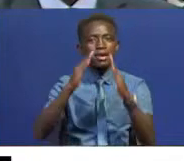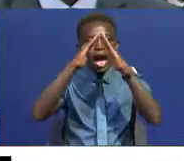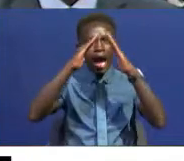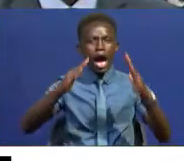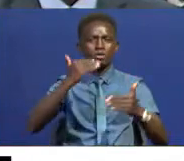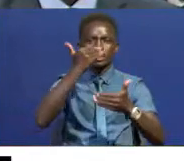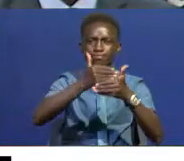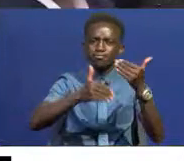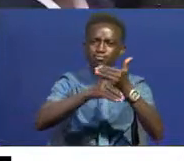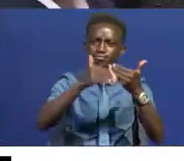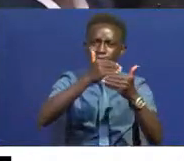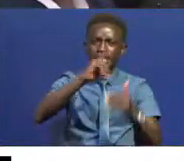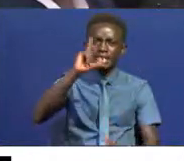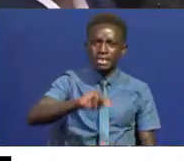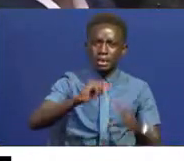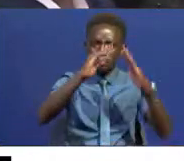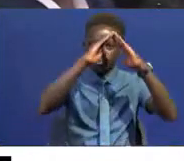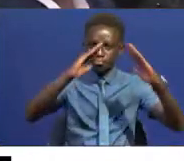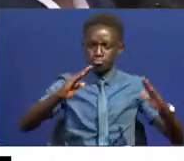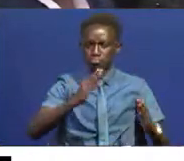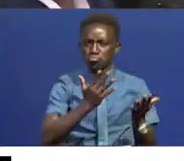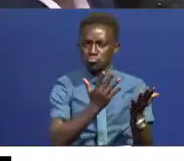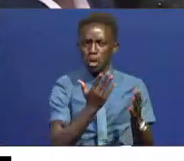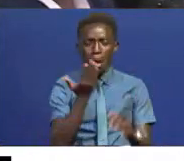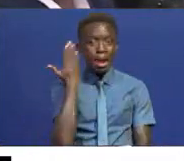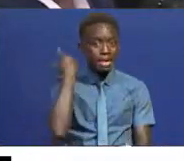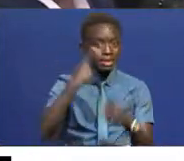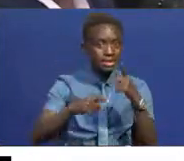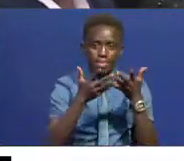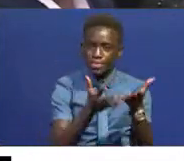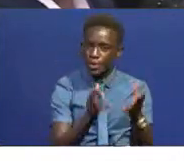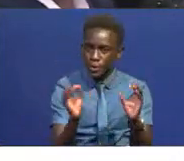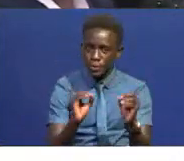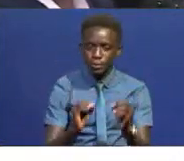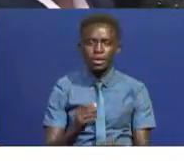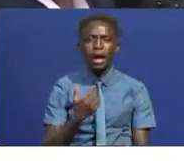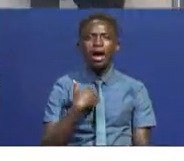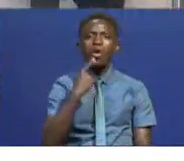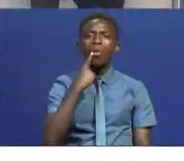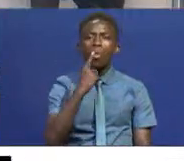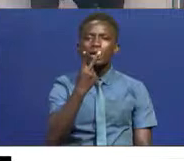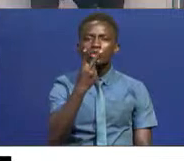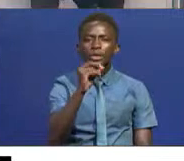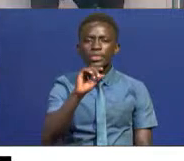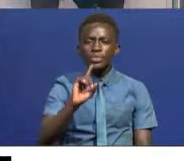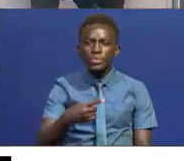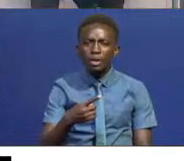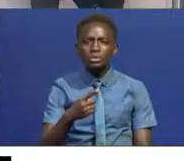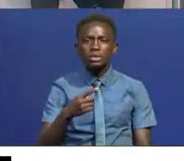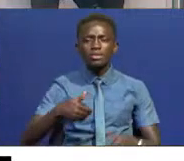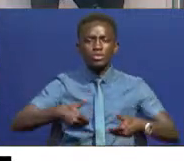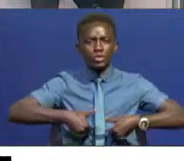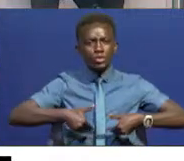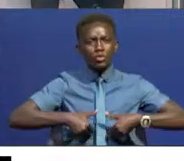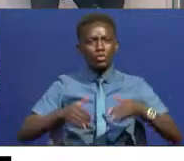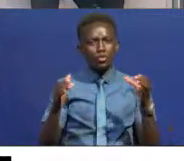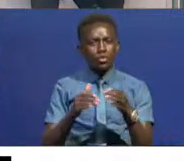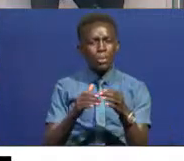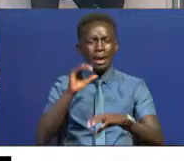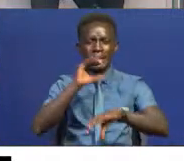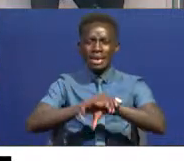working last year. We have 120,000 young people monetizing their digital